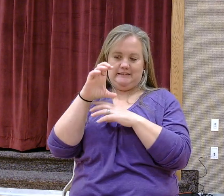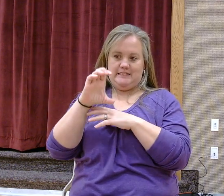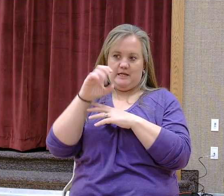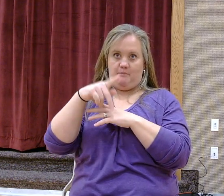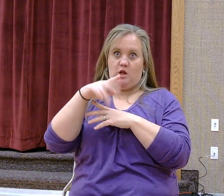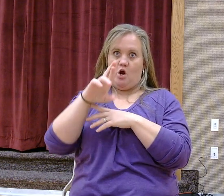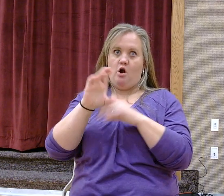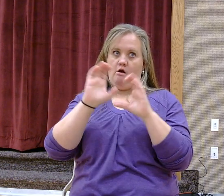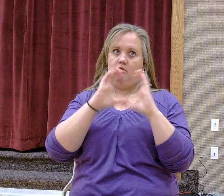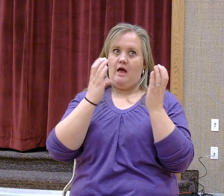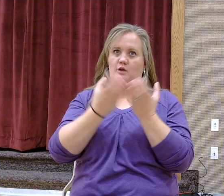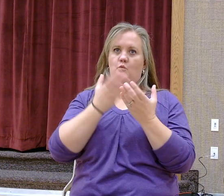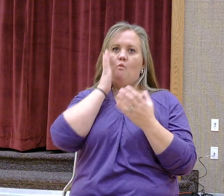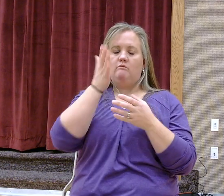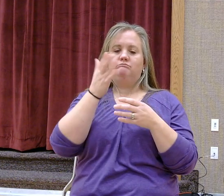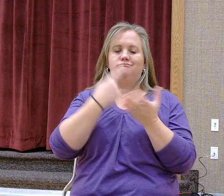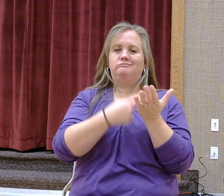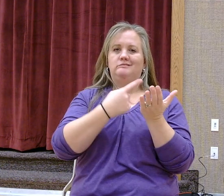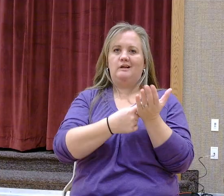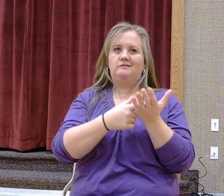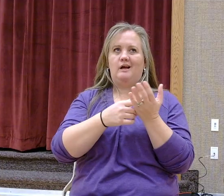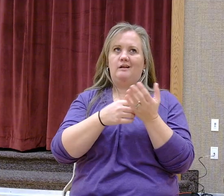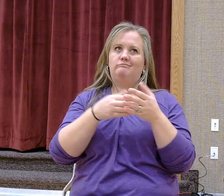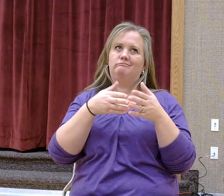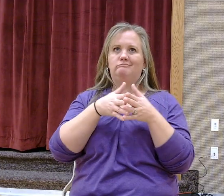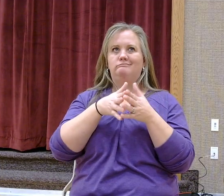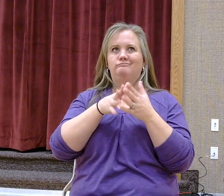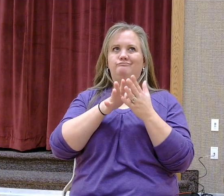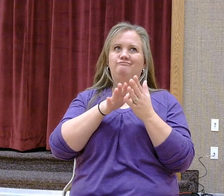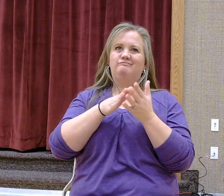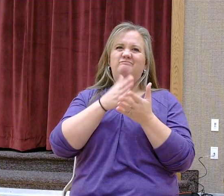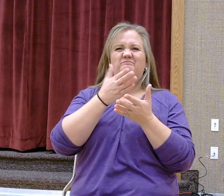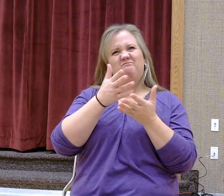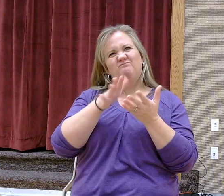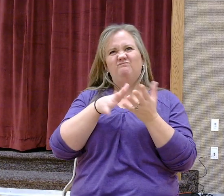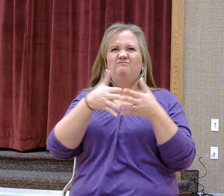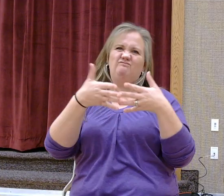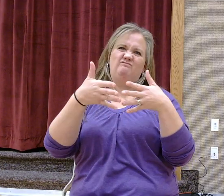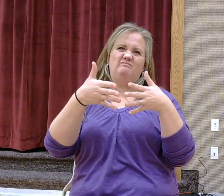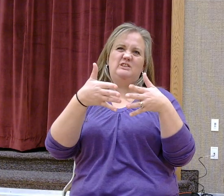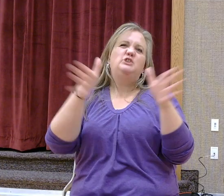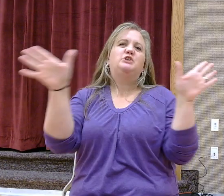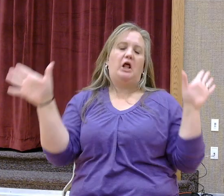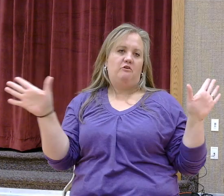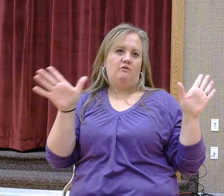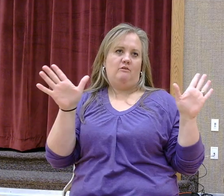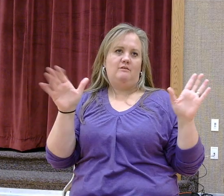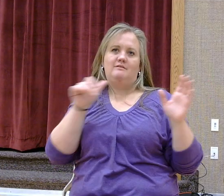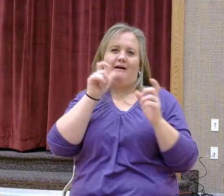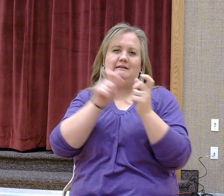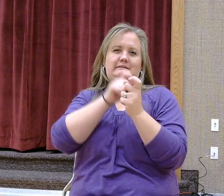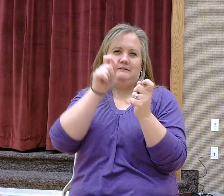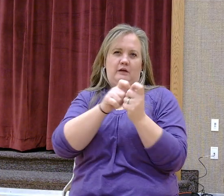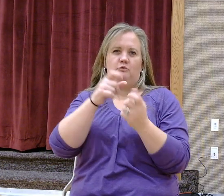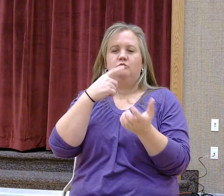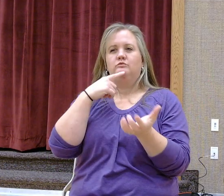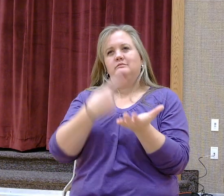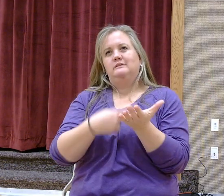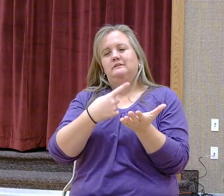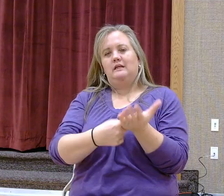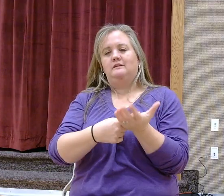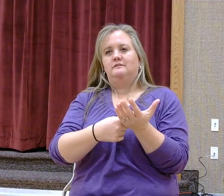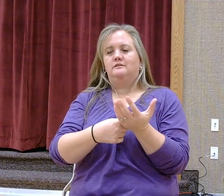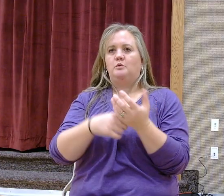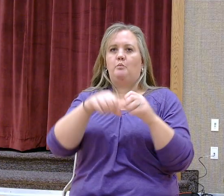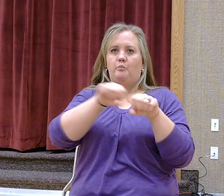briefly and vaguely today, kind of what to do in emergency situations. We'll talk about wounds, we'll talk about fractures, we'll talk about